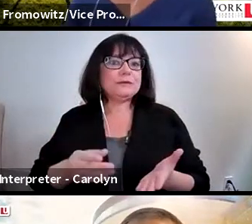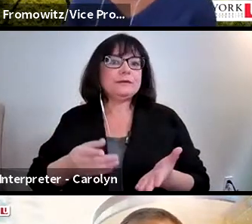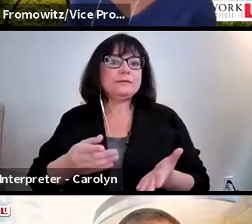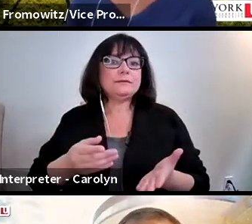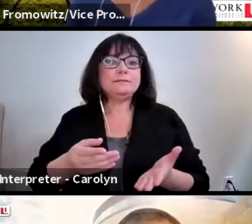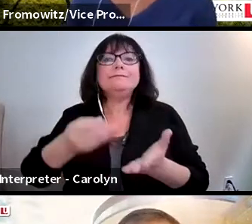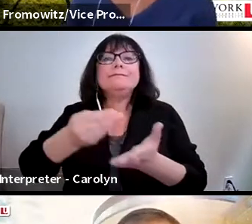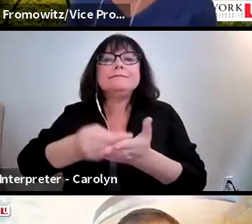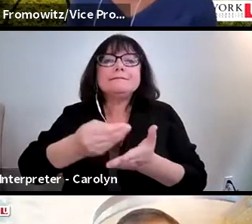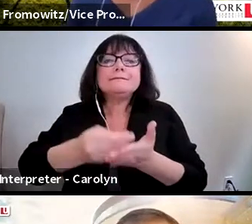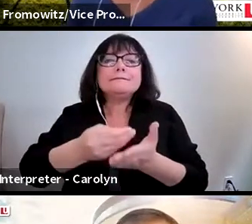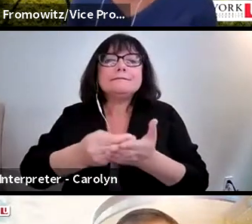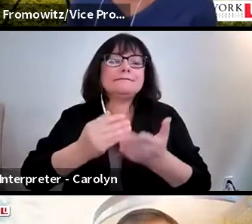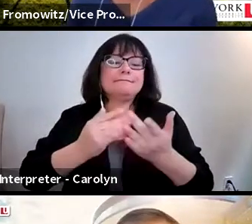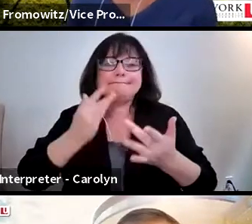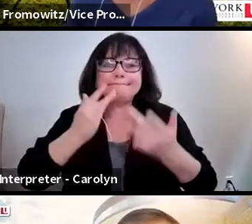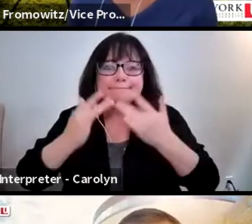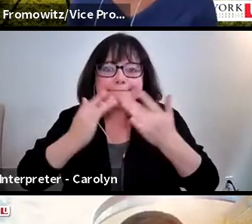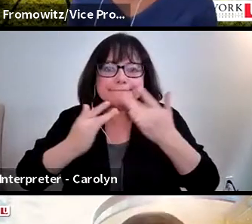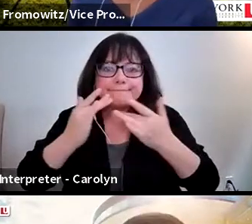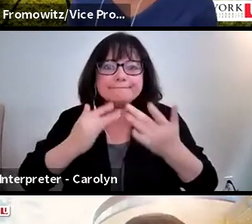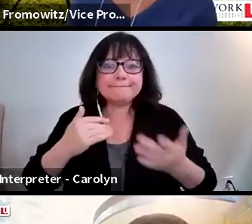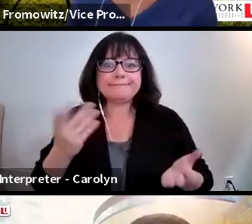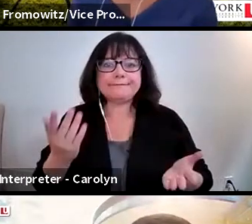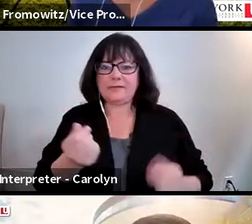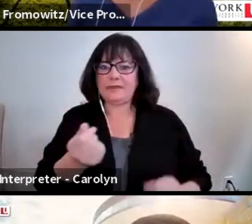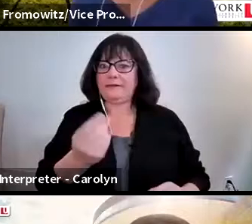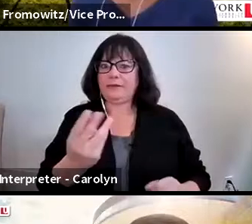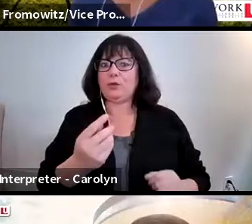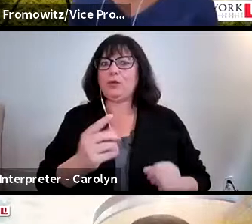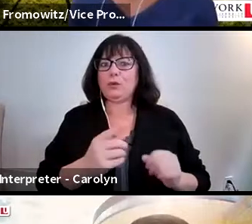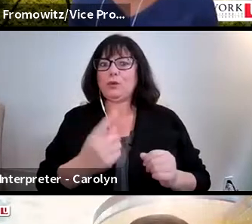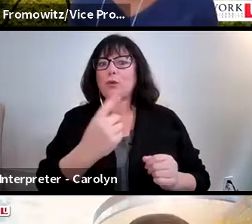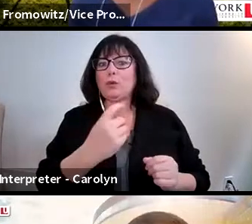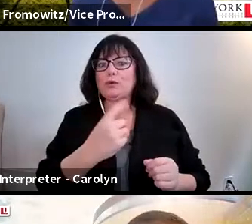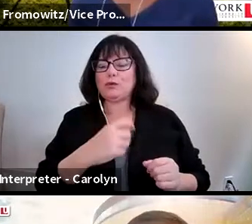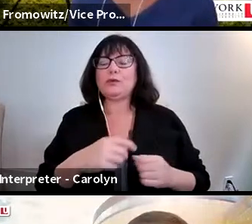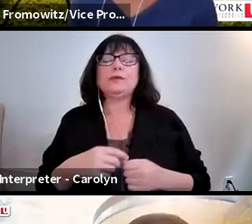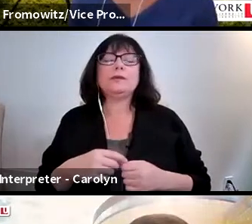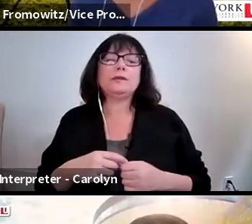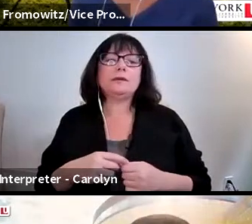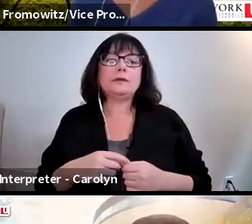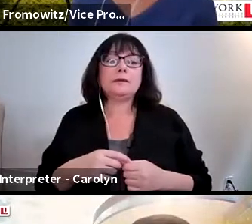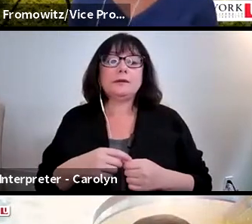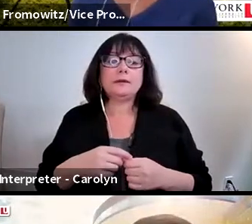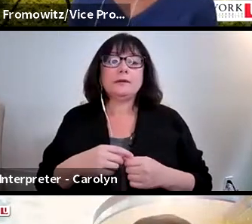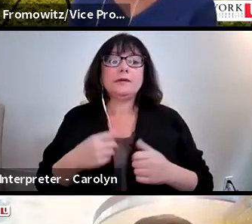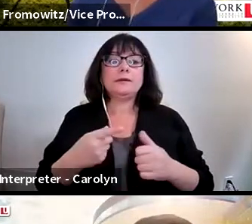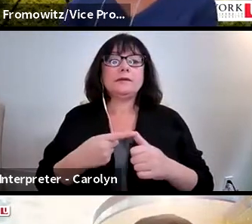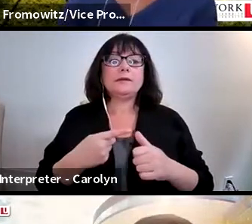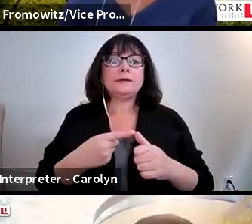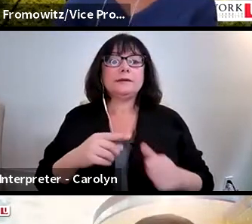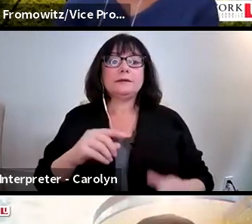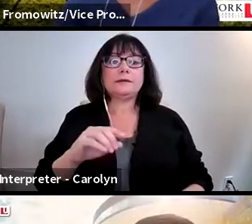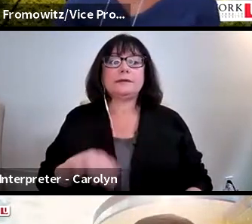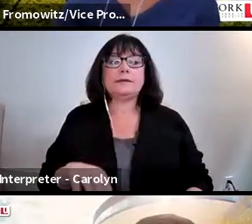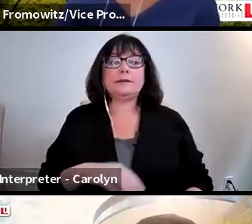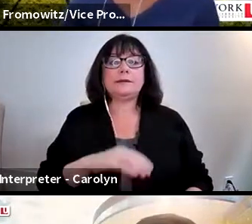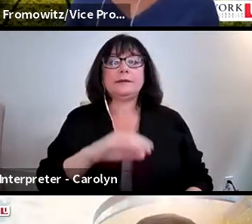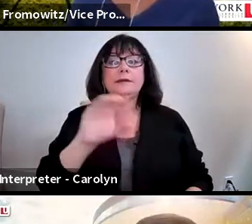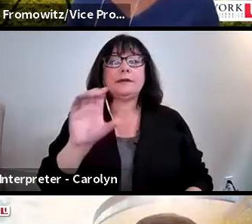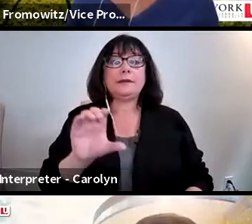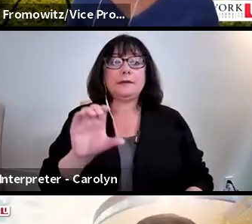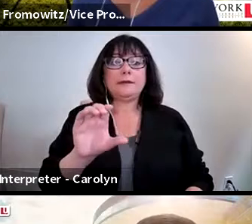questions come in. The first part of the question is, the emergency bursary or fund was available in the